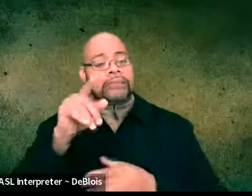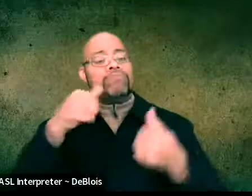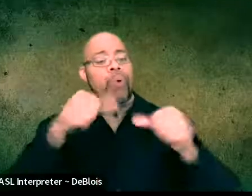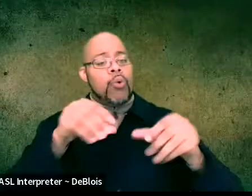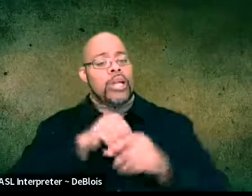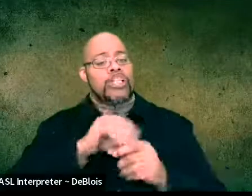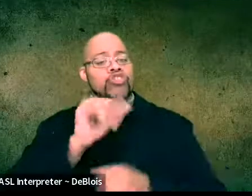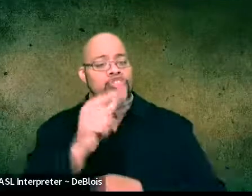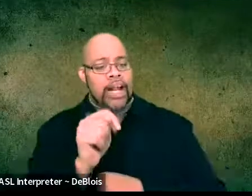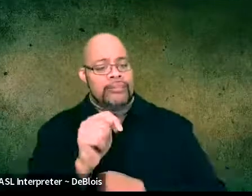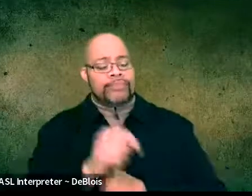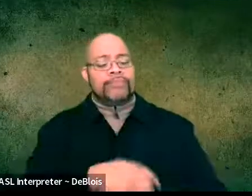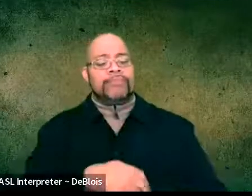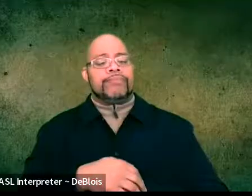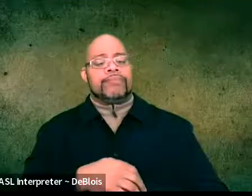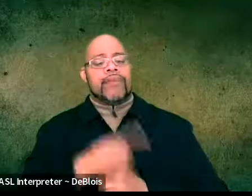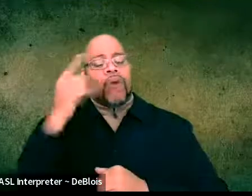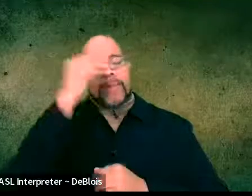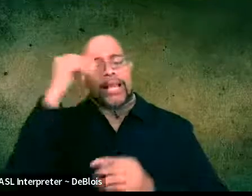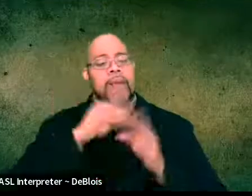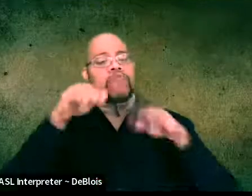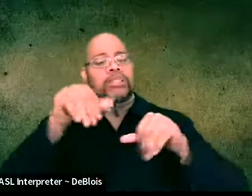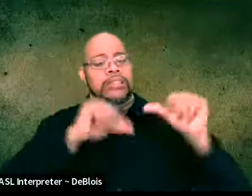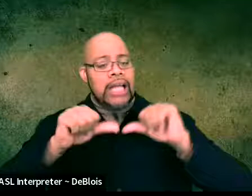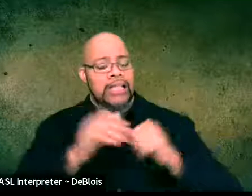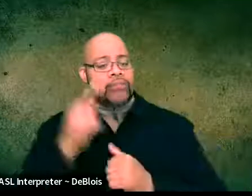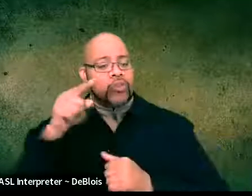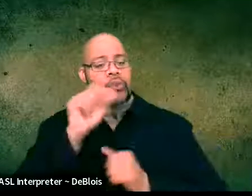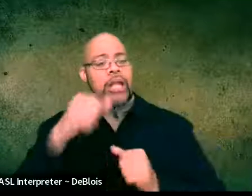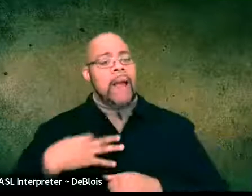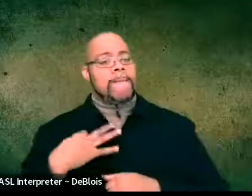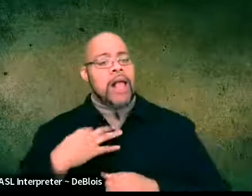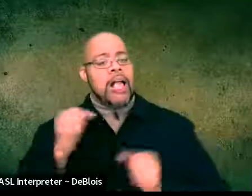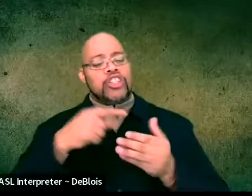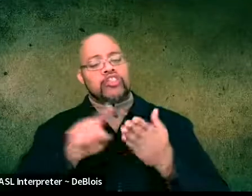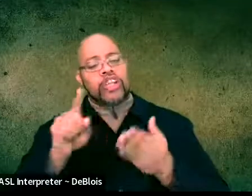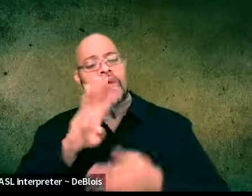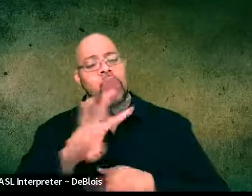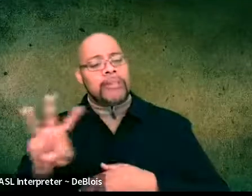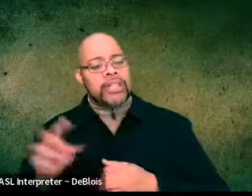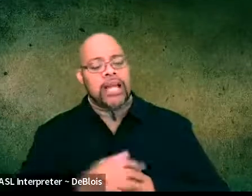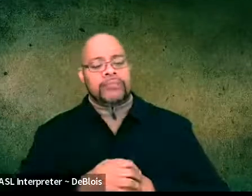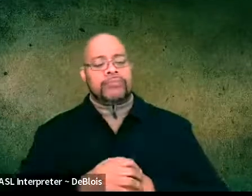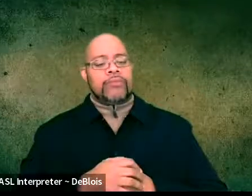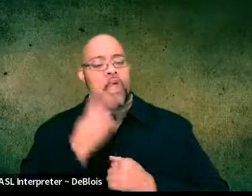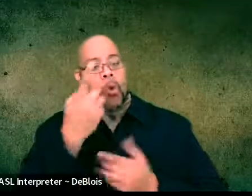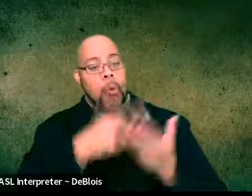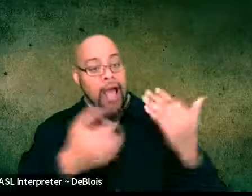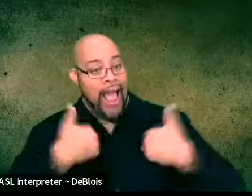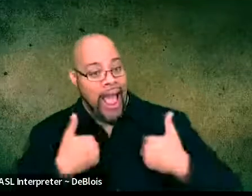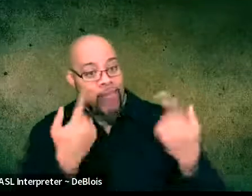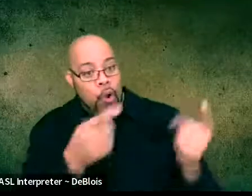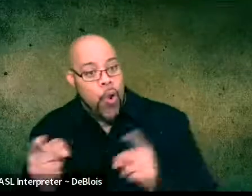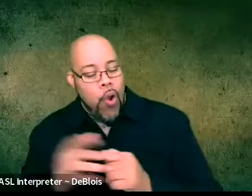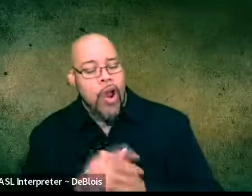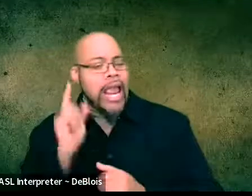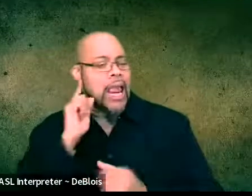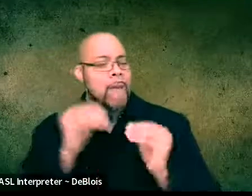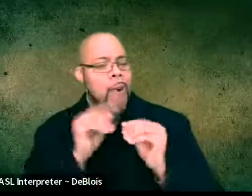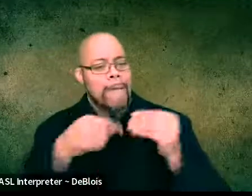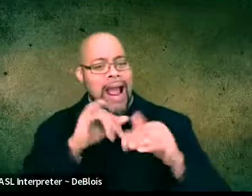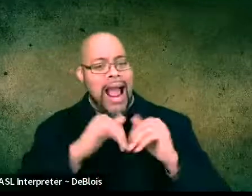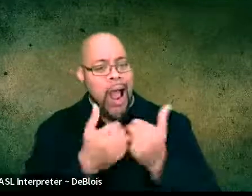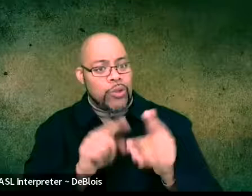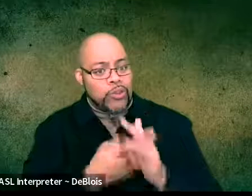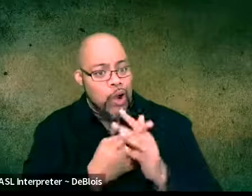chat for Black and Marine Science for you to apply. You can check out the website, look at what we have going on, hear more about how it